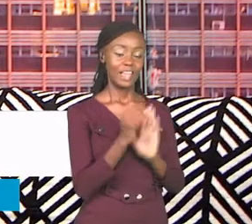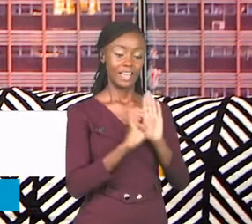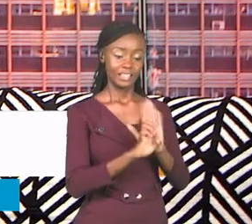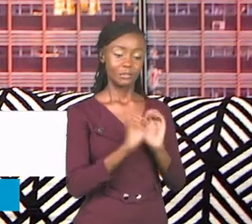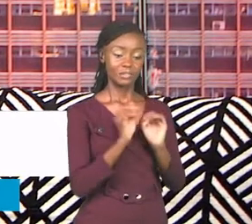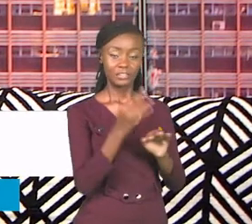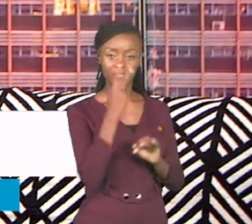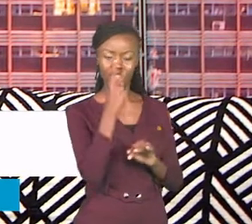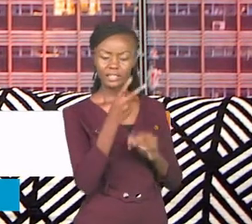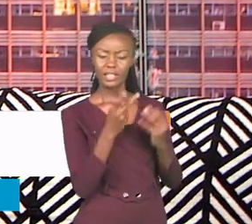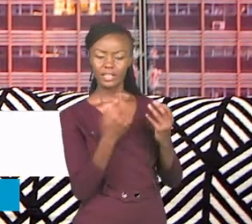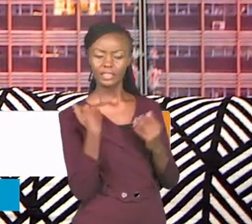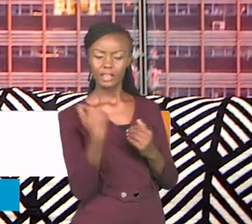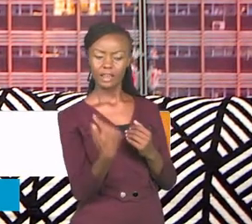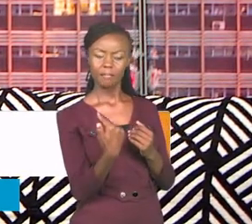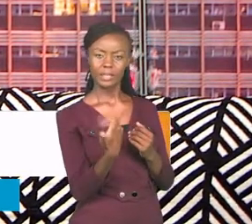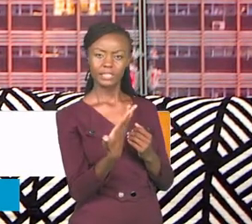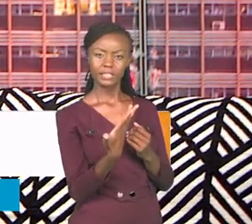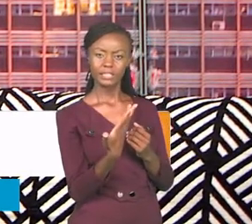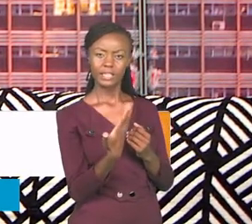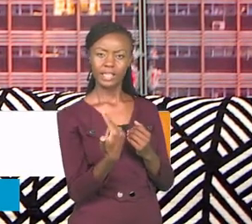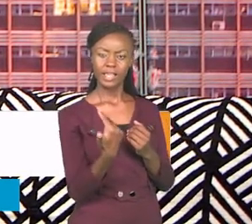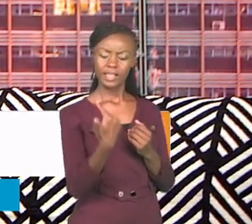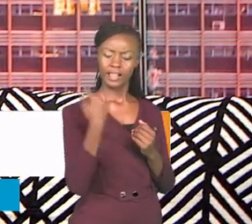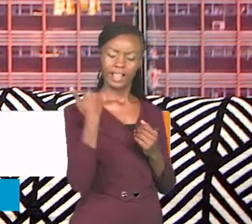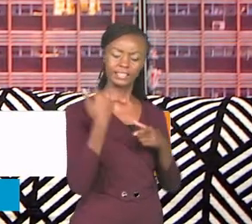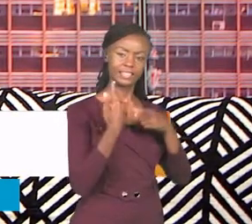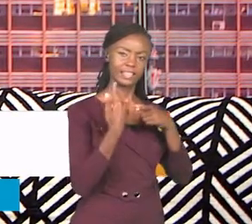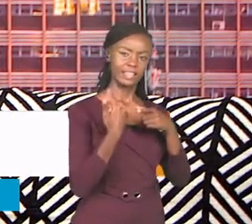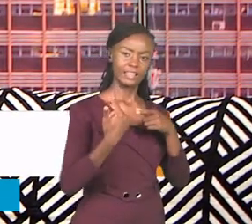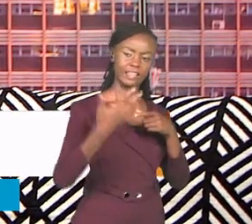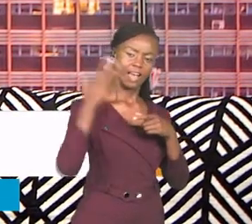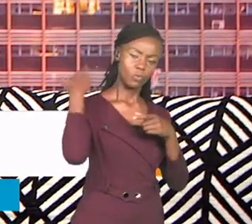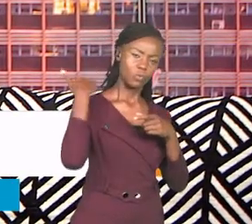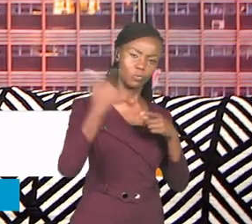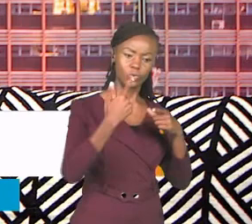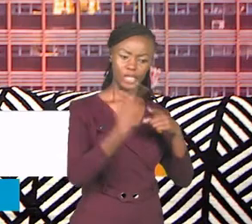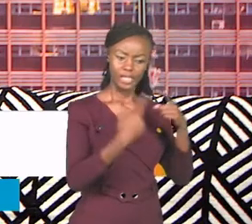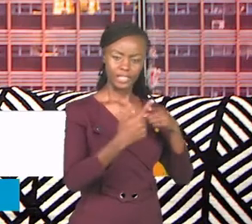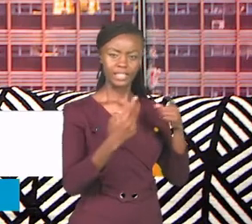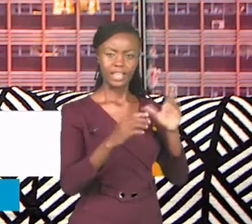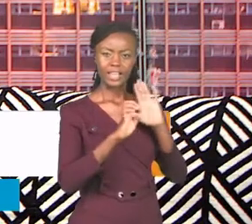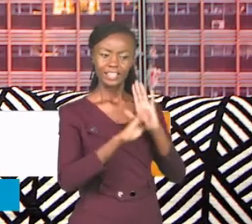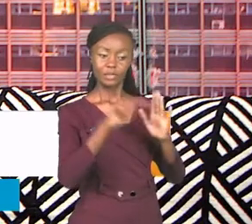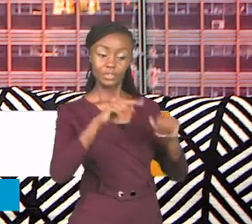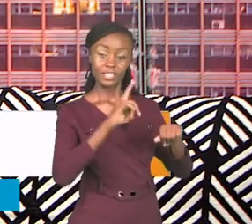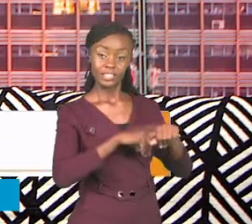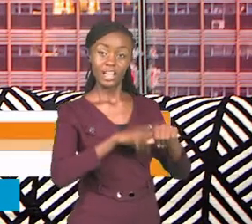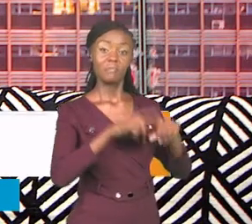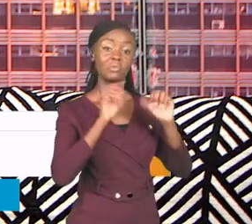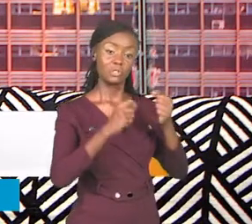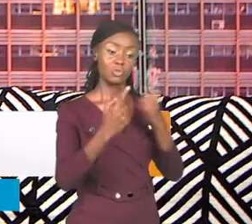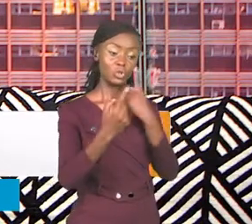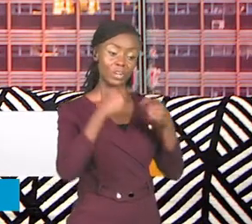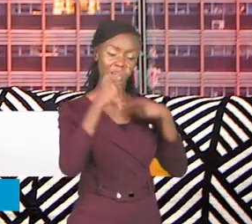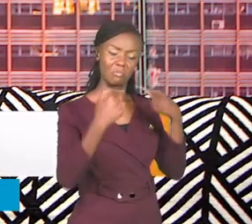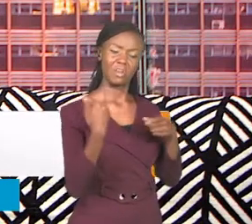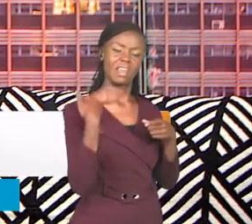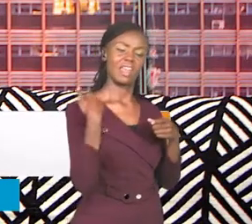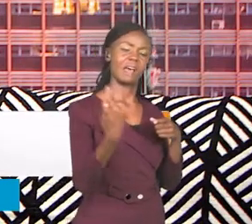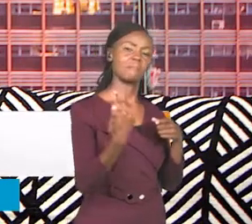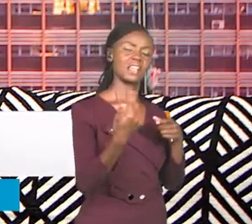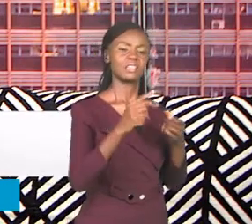figures of the past years, such a time we'll be talking about very huge figures at the same